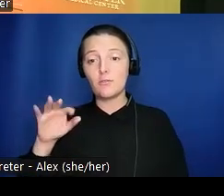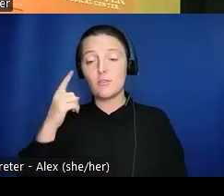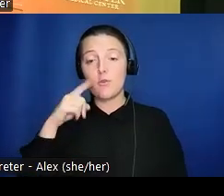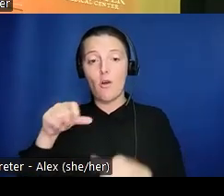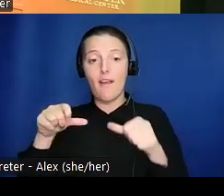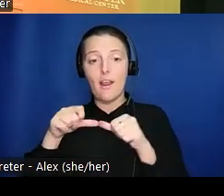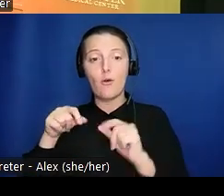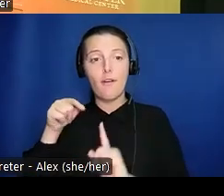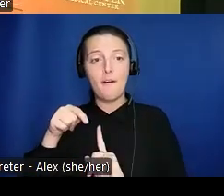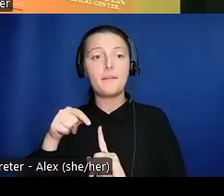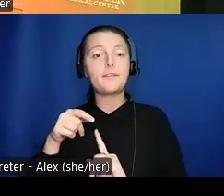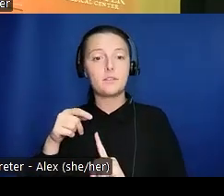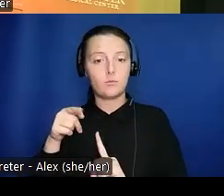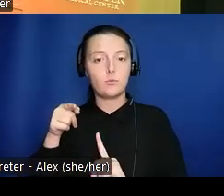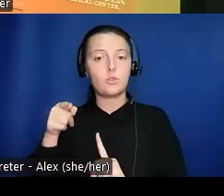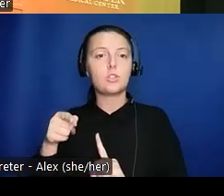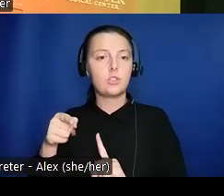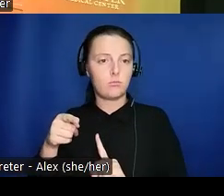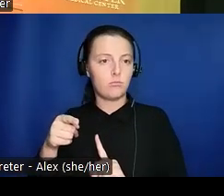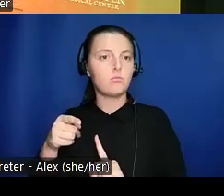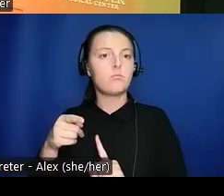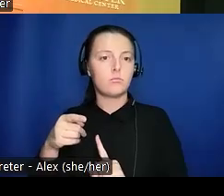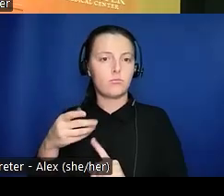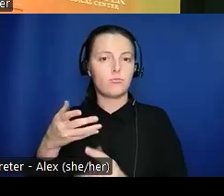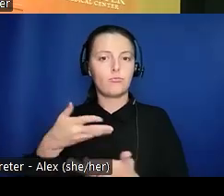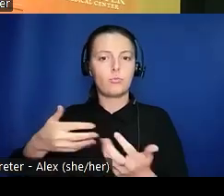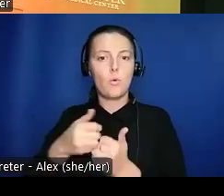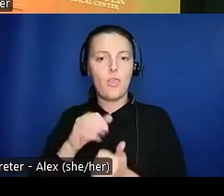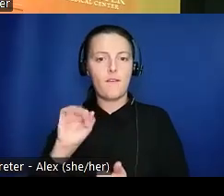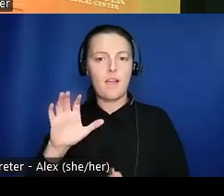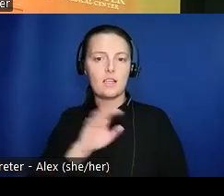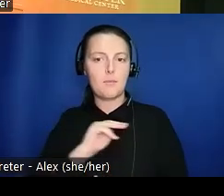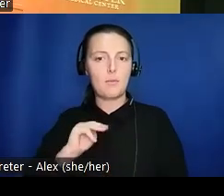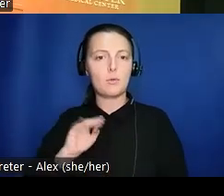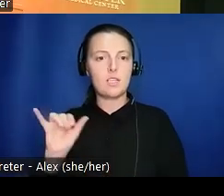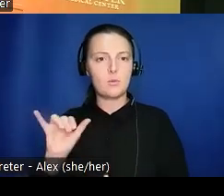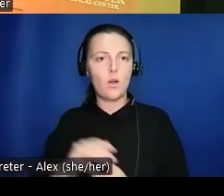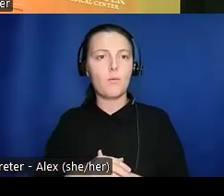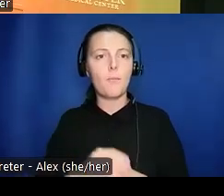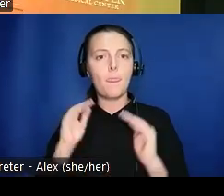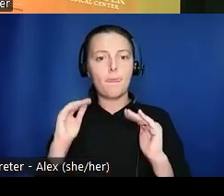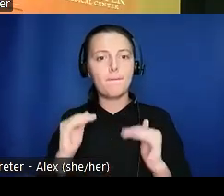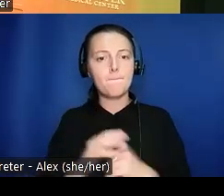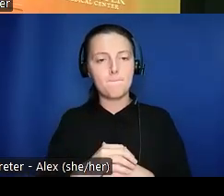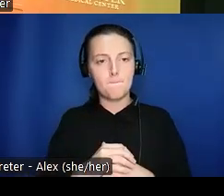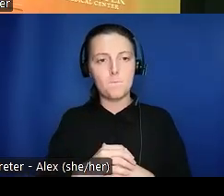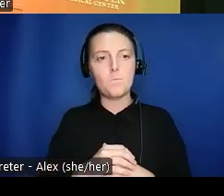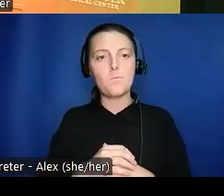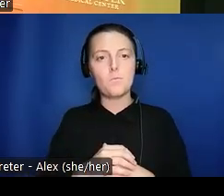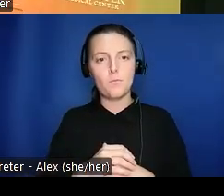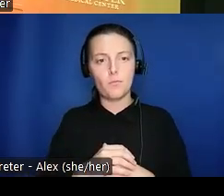well. And the goals, besides that they'll be staging this play like last